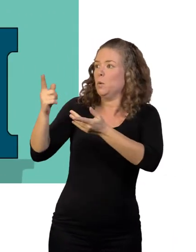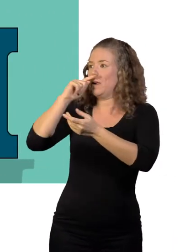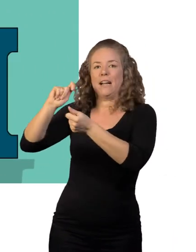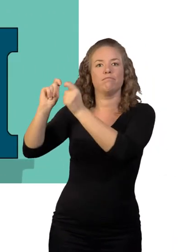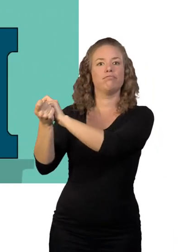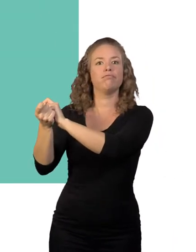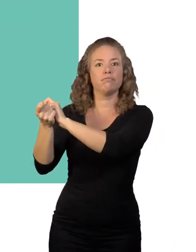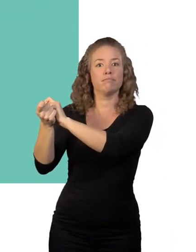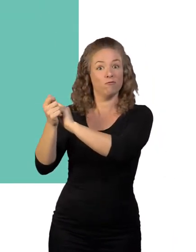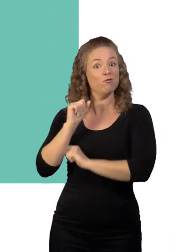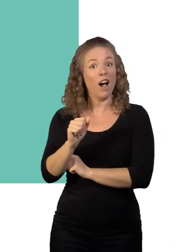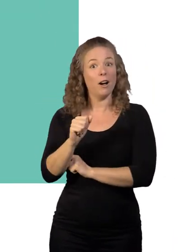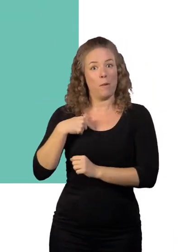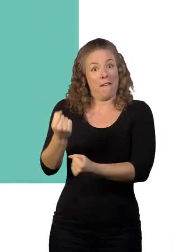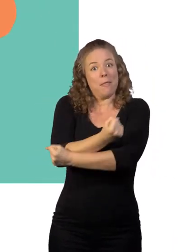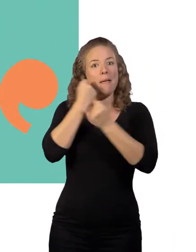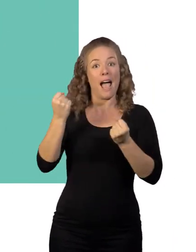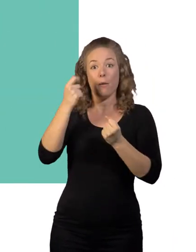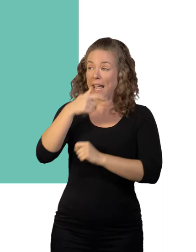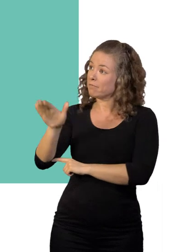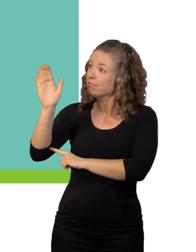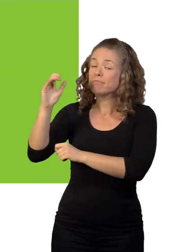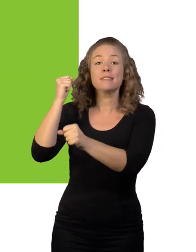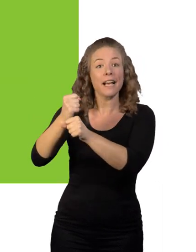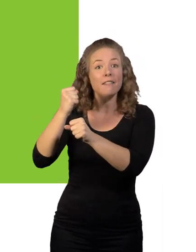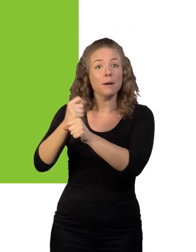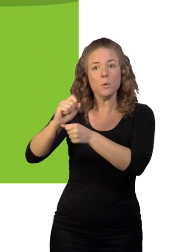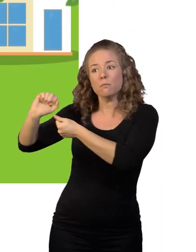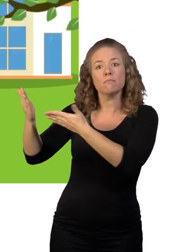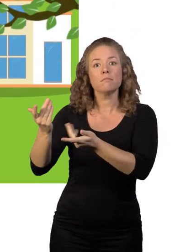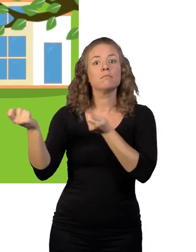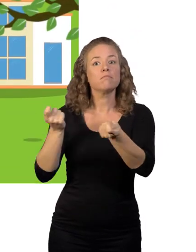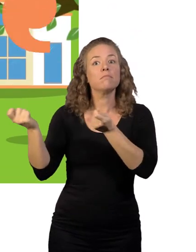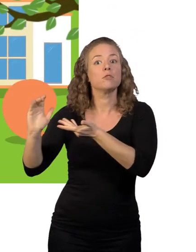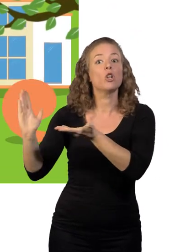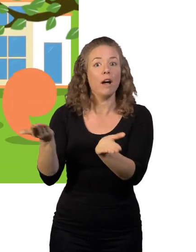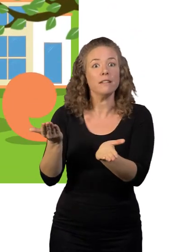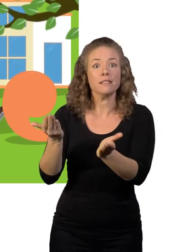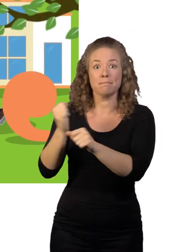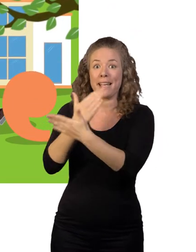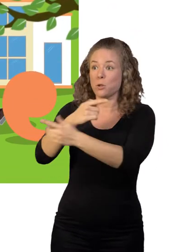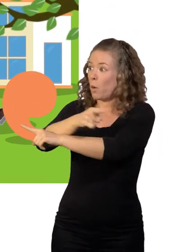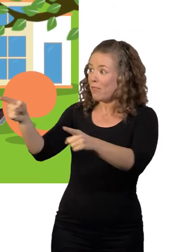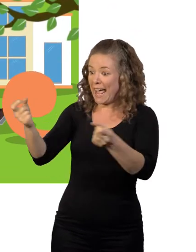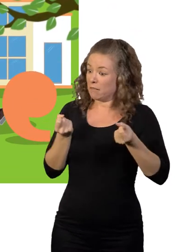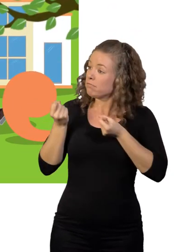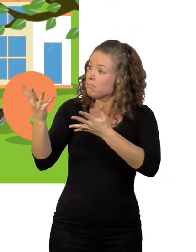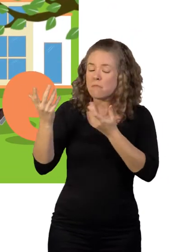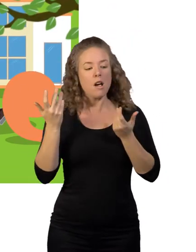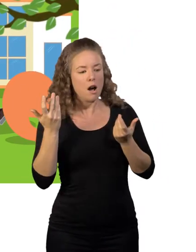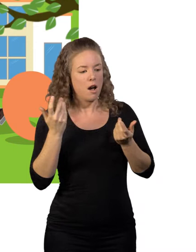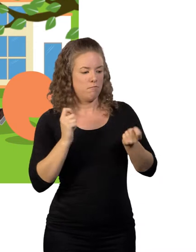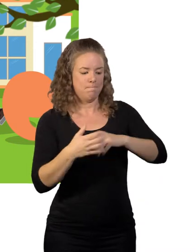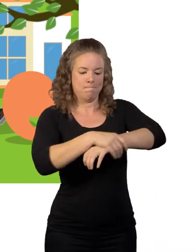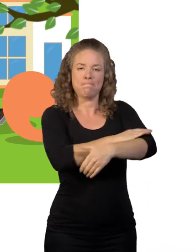something about it. That's right, we have the power to ensure that the government and those running the services hear what you think and